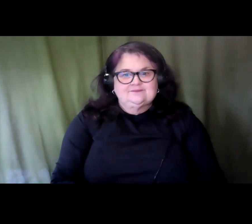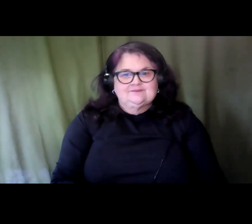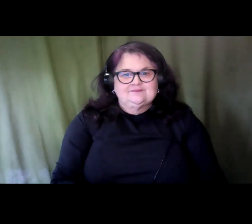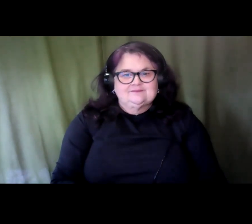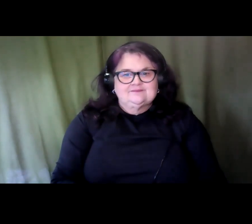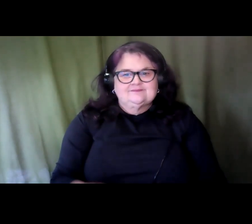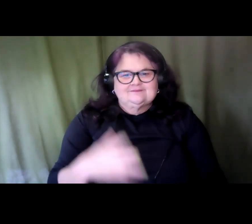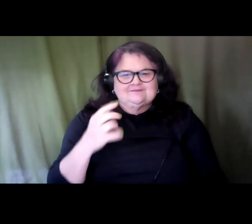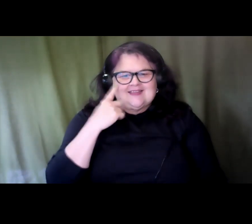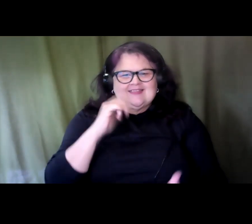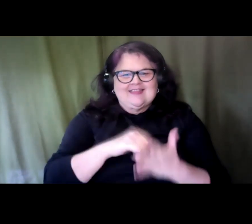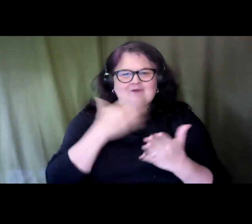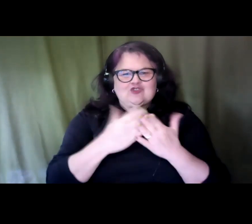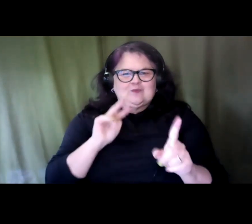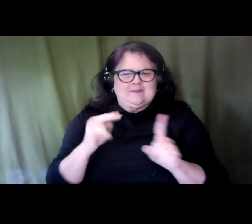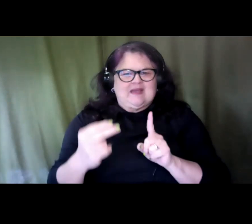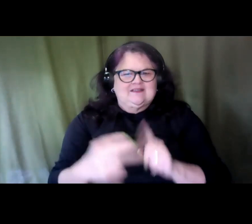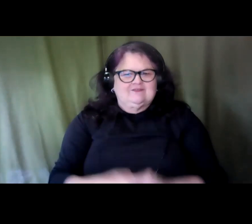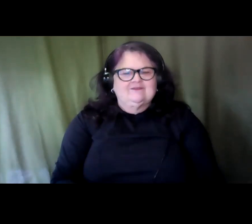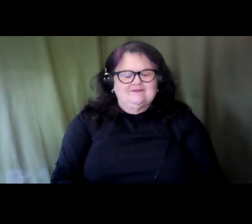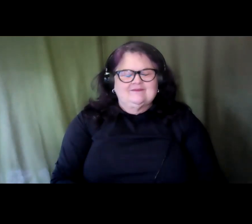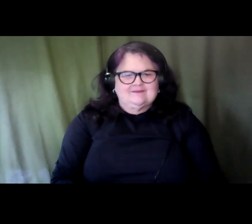So I think that's a good perspective to bring in.